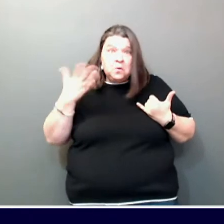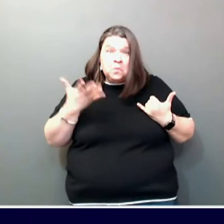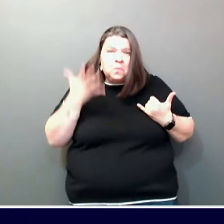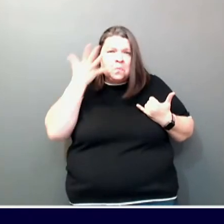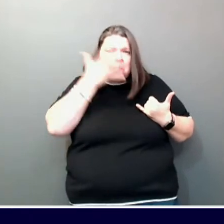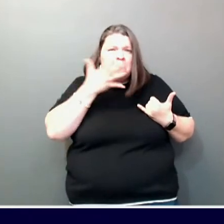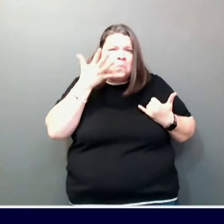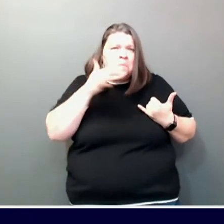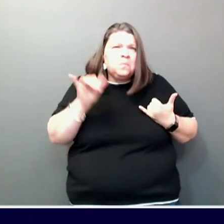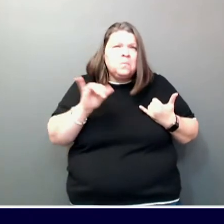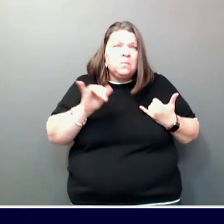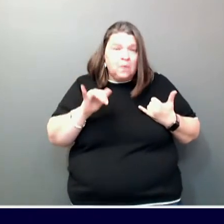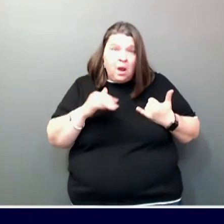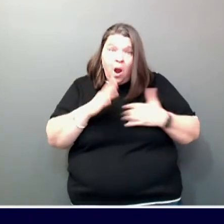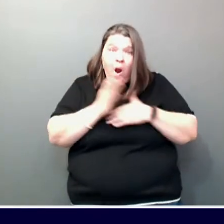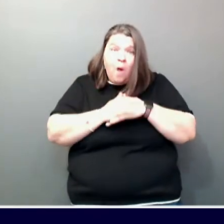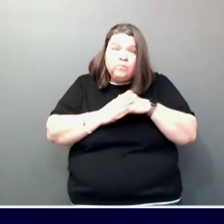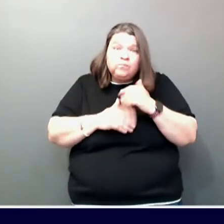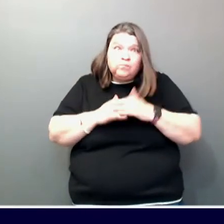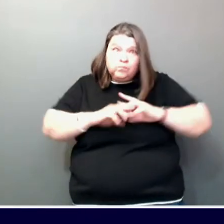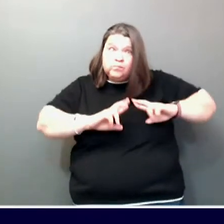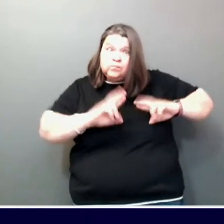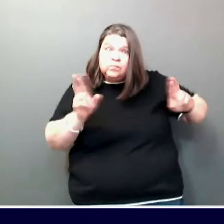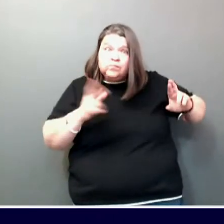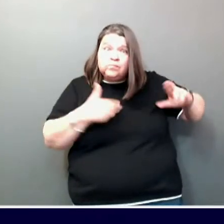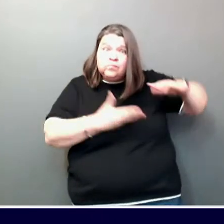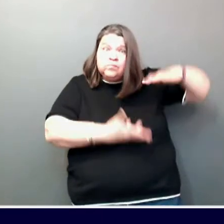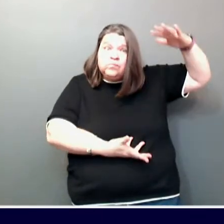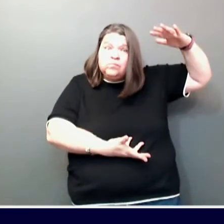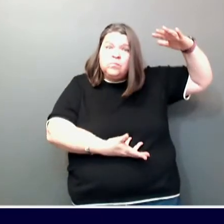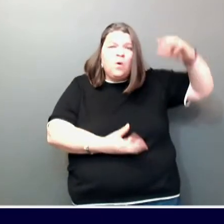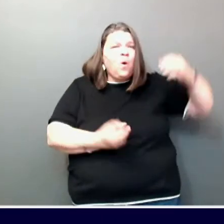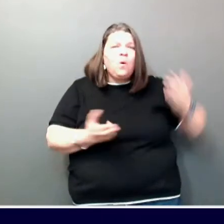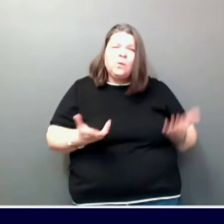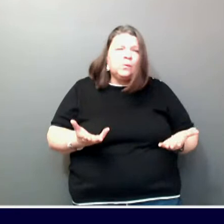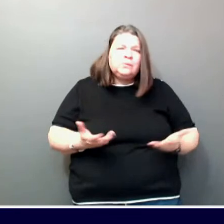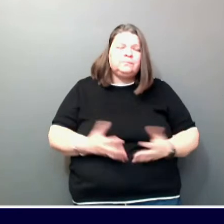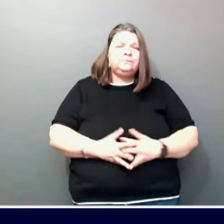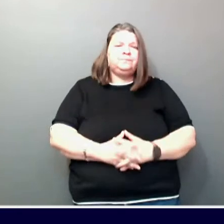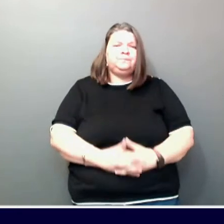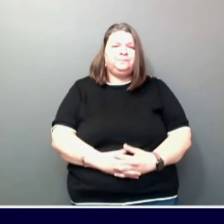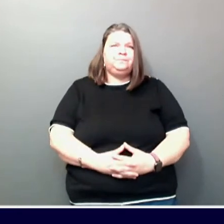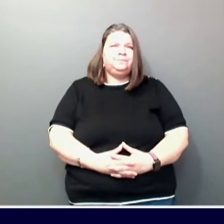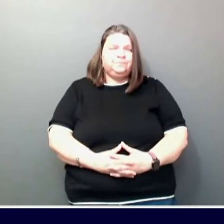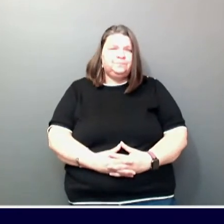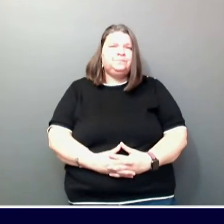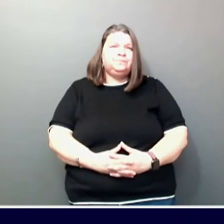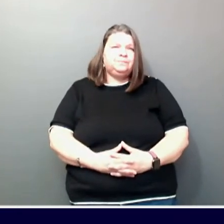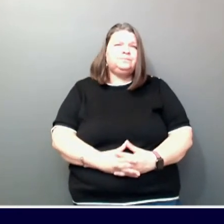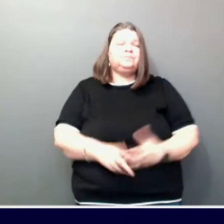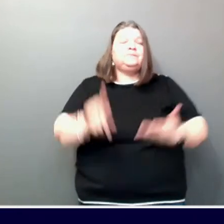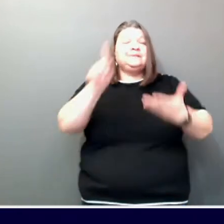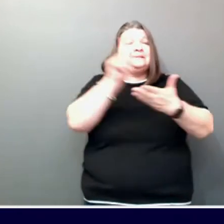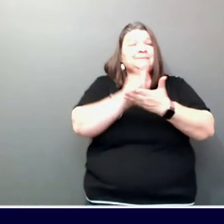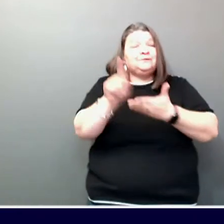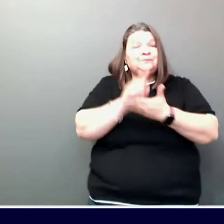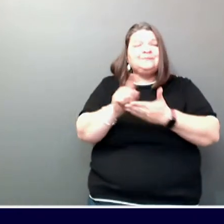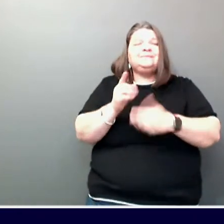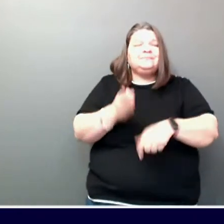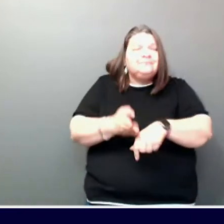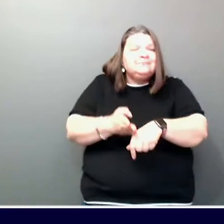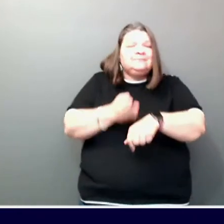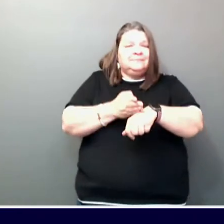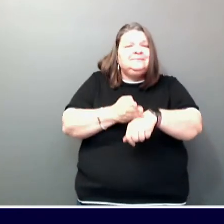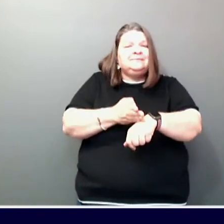getting those? Yeah, thanks, Chris. The supply remains strained, but it's getting better every week. One reason for that is that on